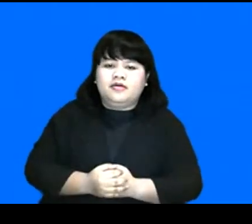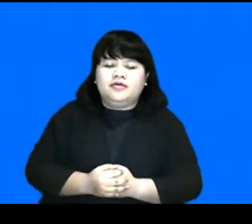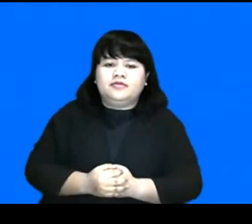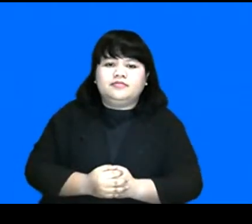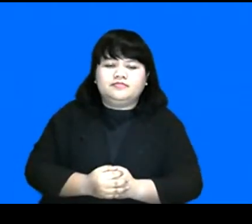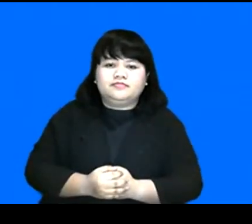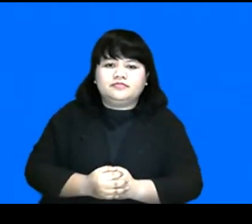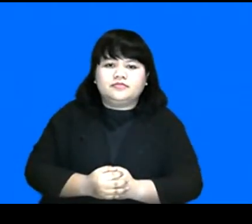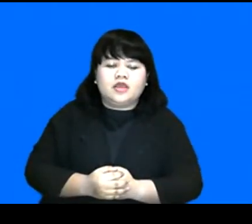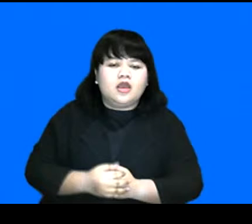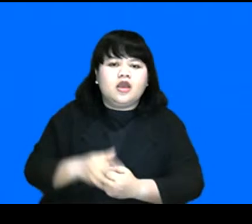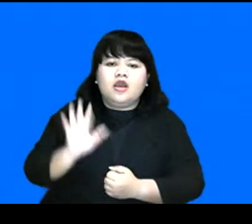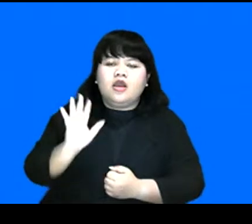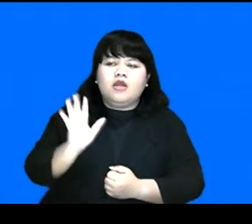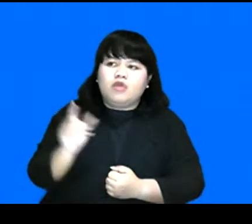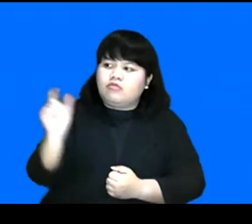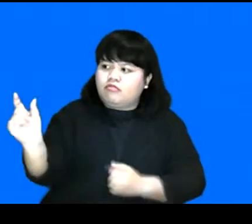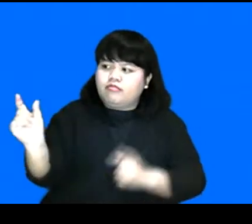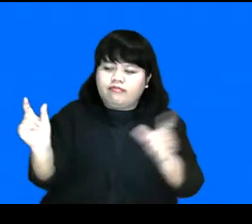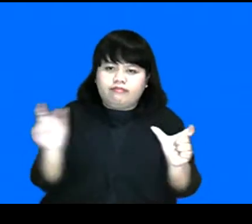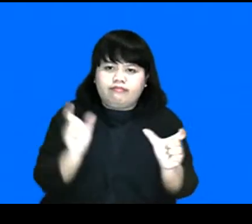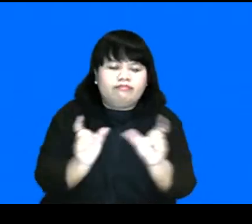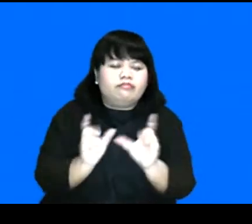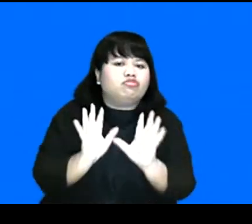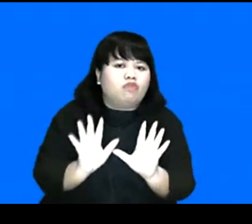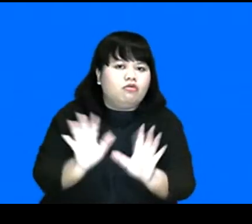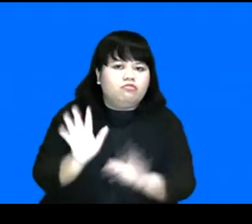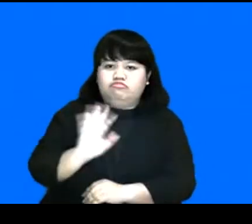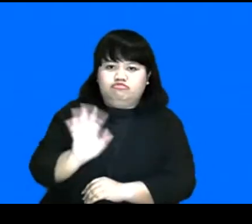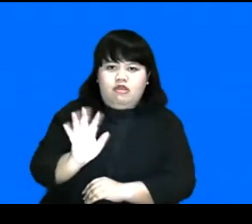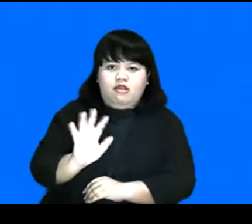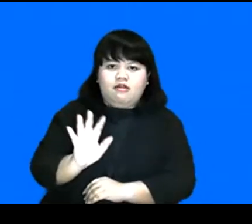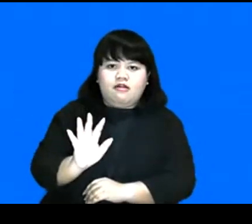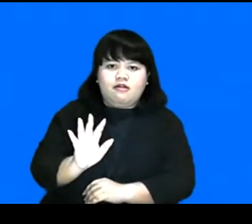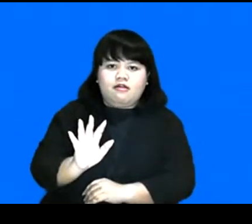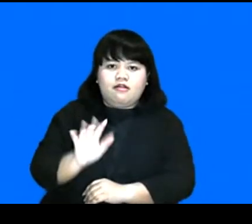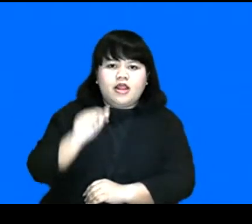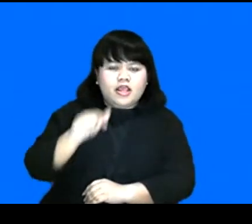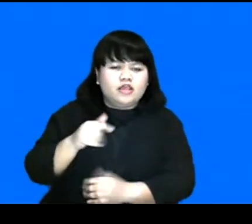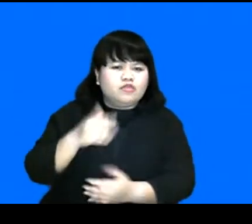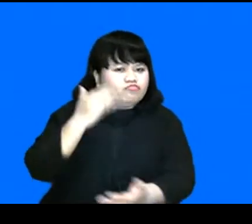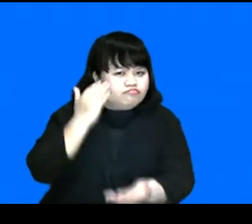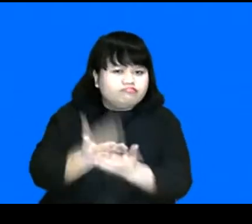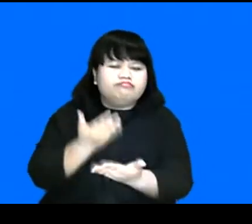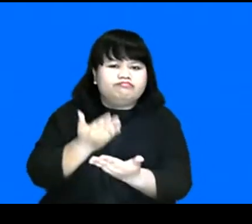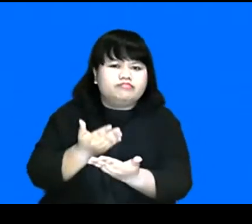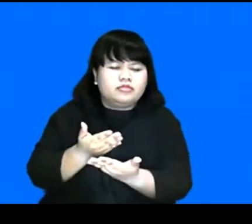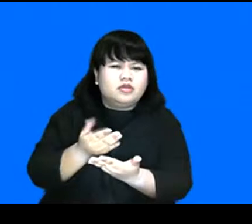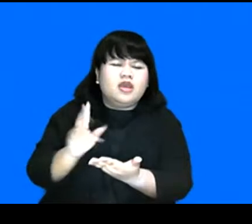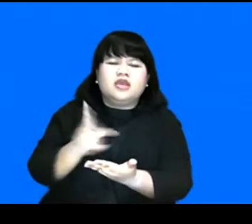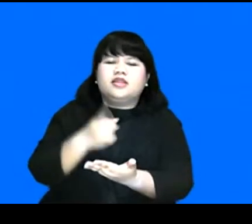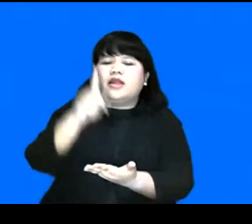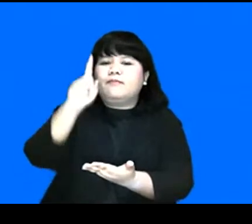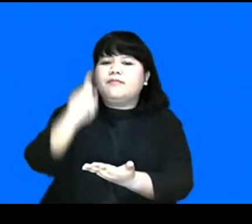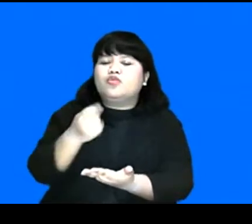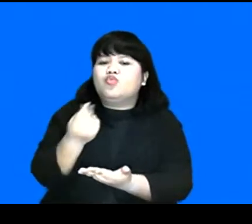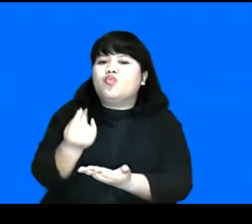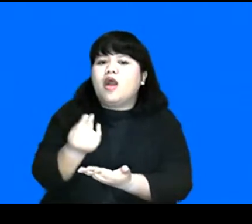empty slogan. Unfortunately, that's the reality. In fact, even before the pandemic hit